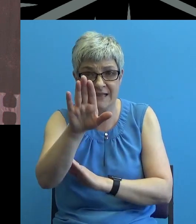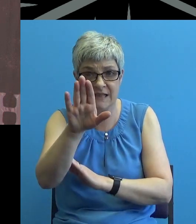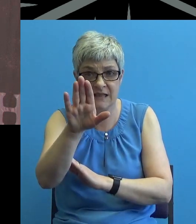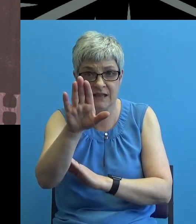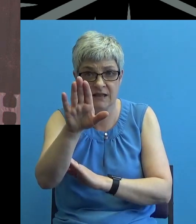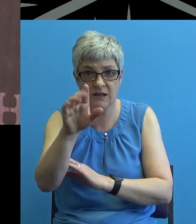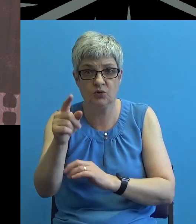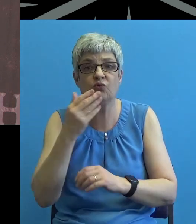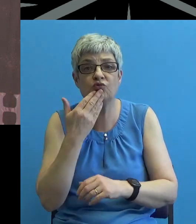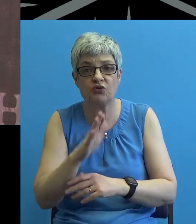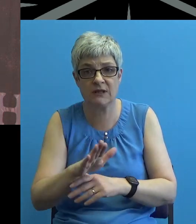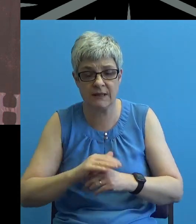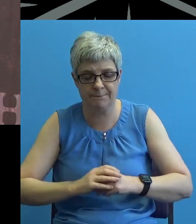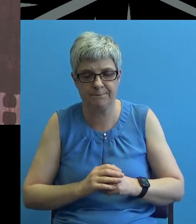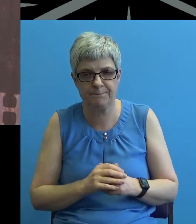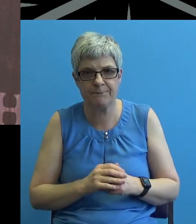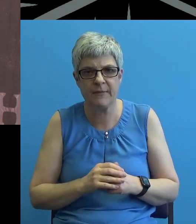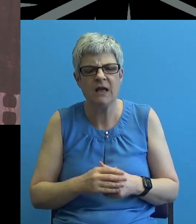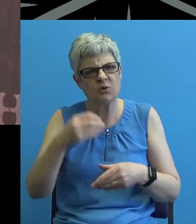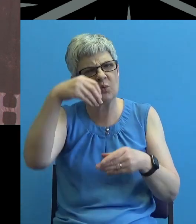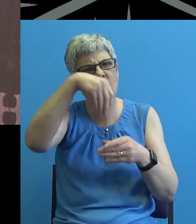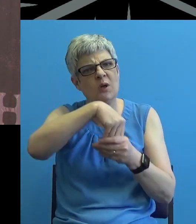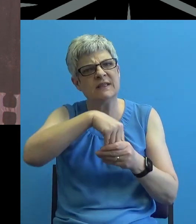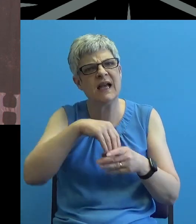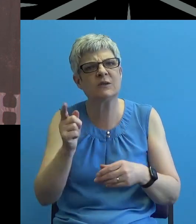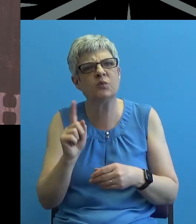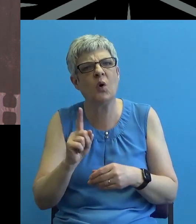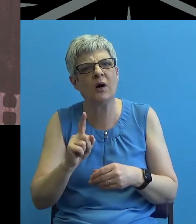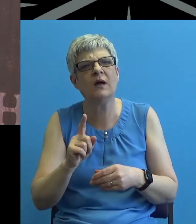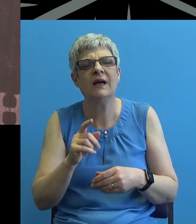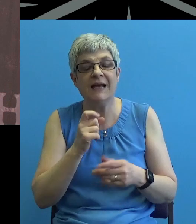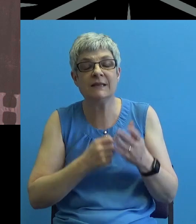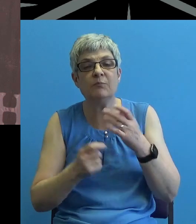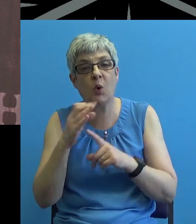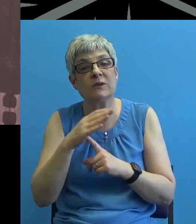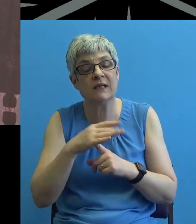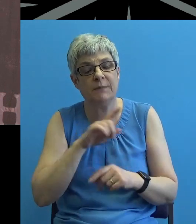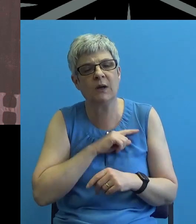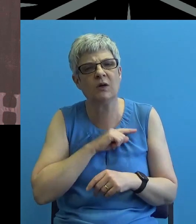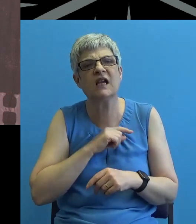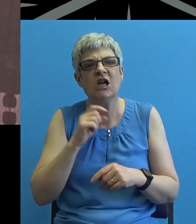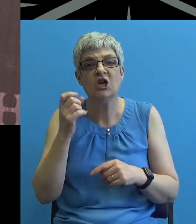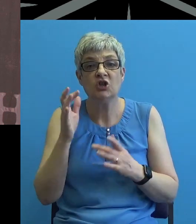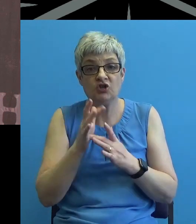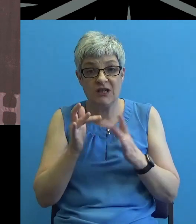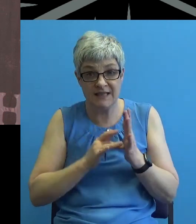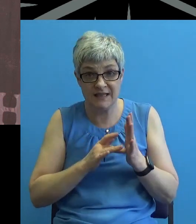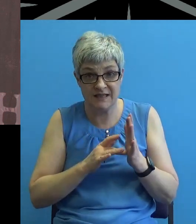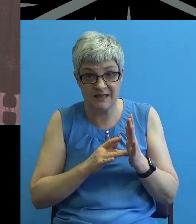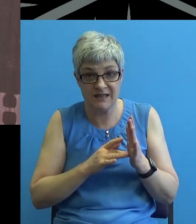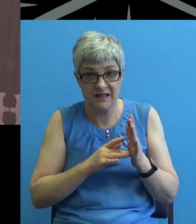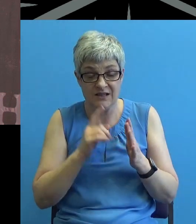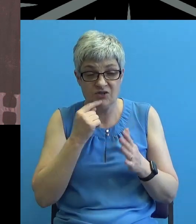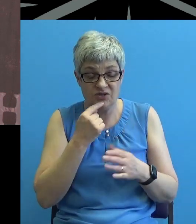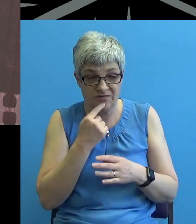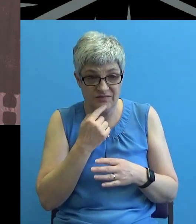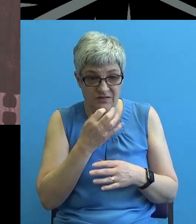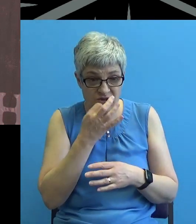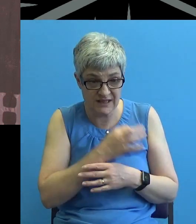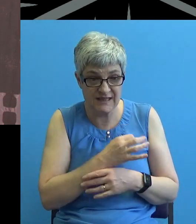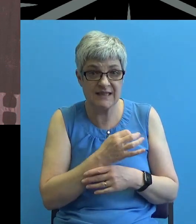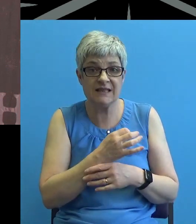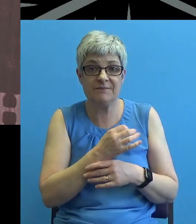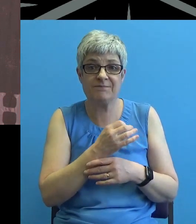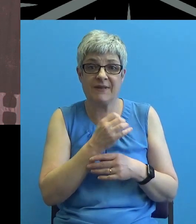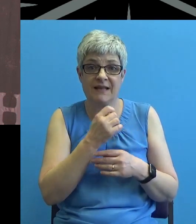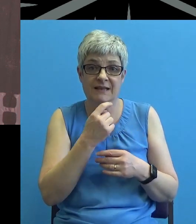Jerusalem. And the context of that is important because Jesus had just been correcting his followers on the true